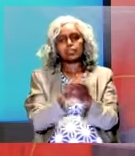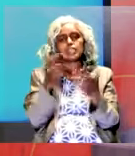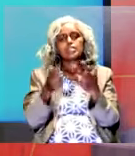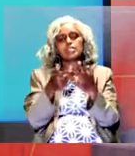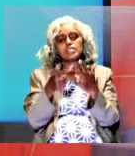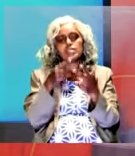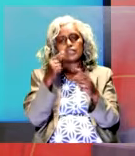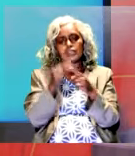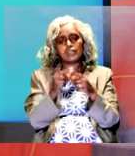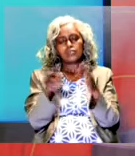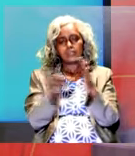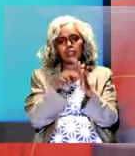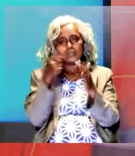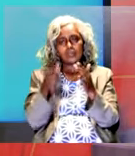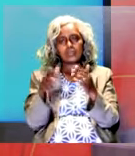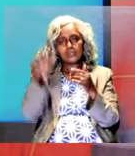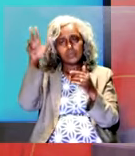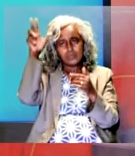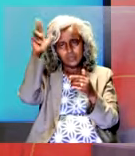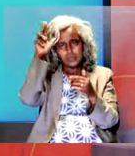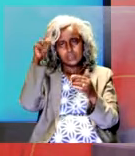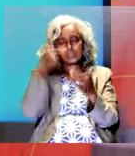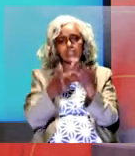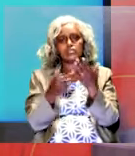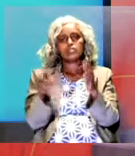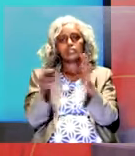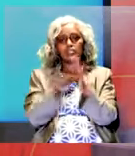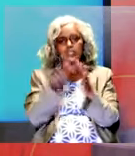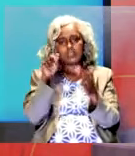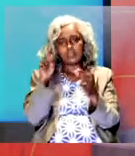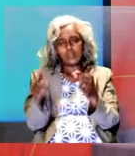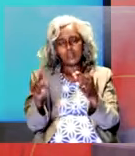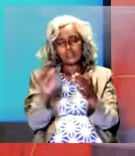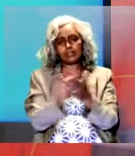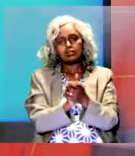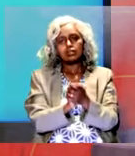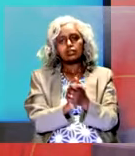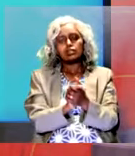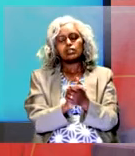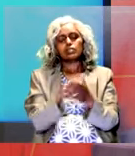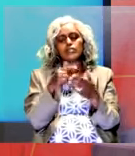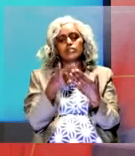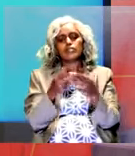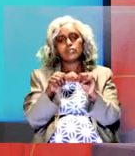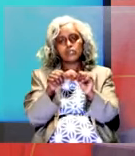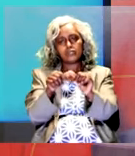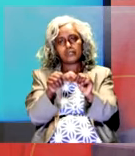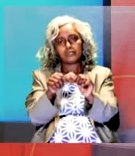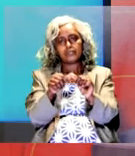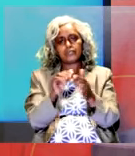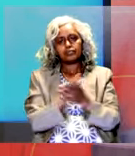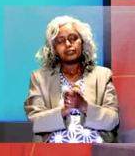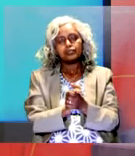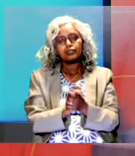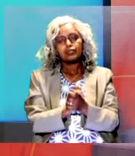The third term, negative 1, the power of 3 is negative 1. So it goes on like